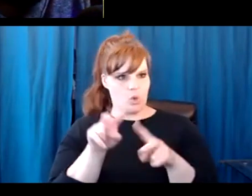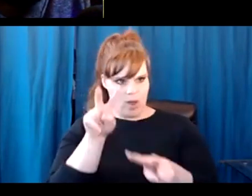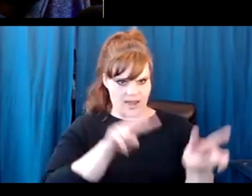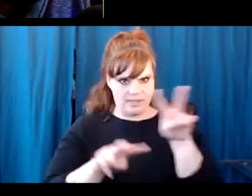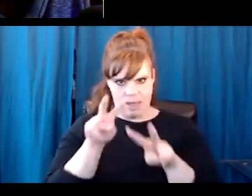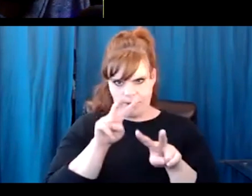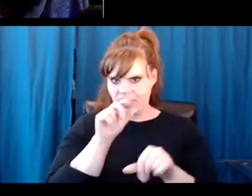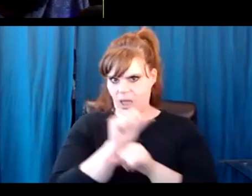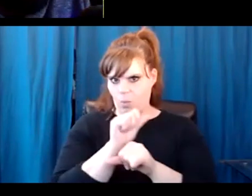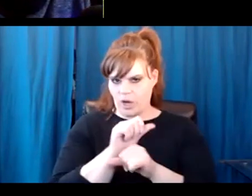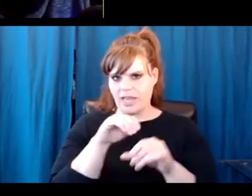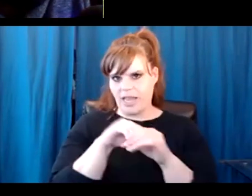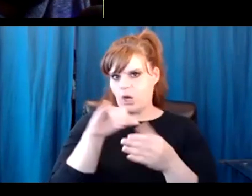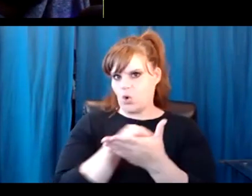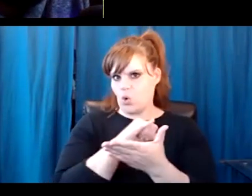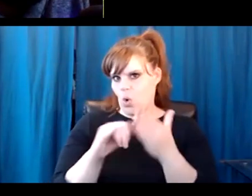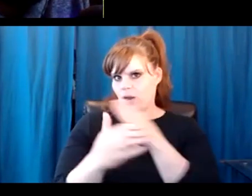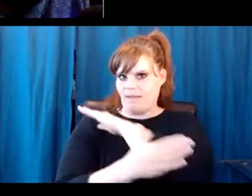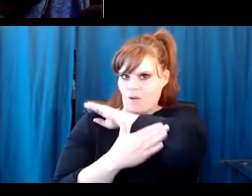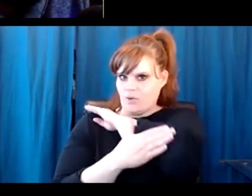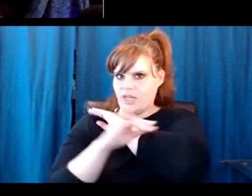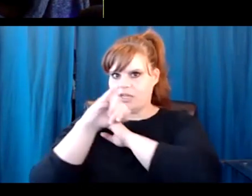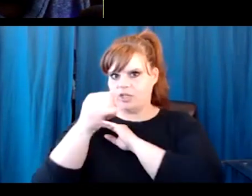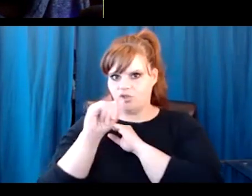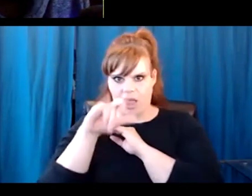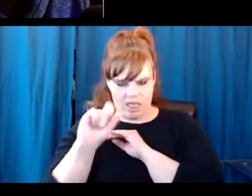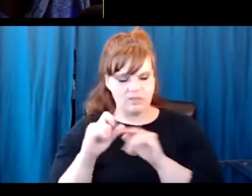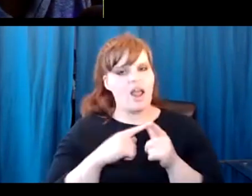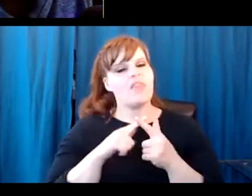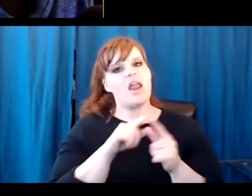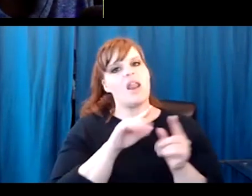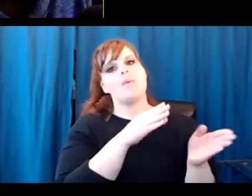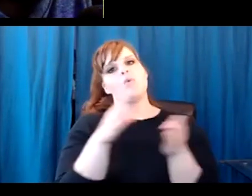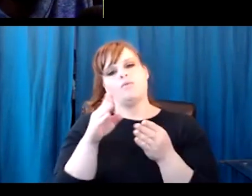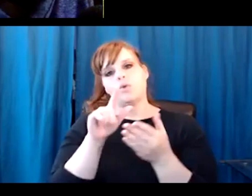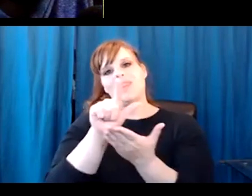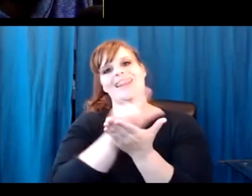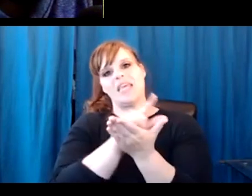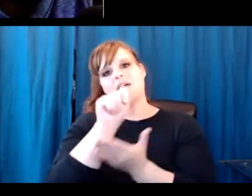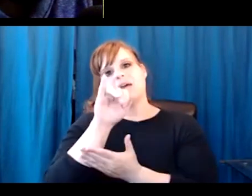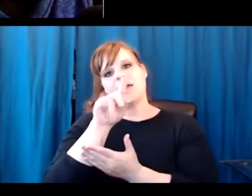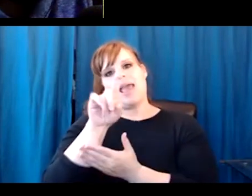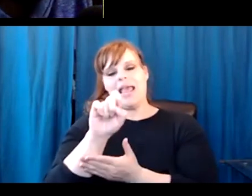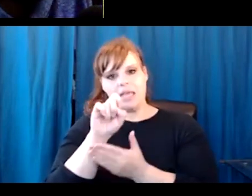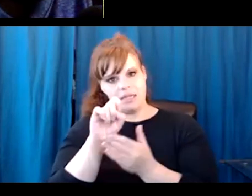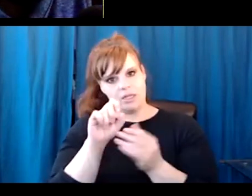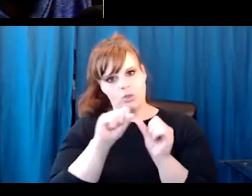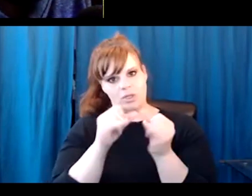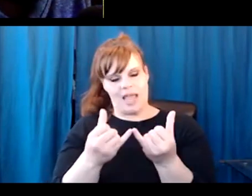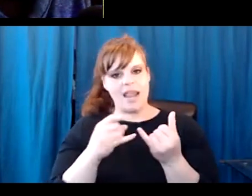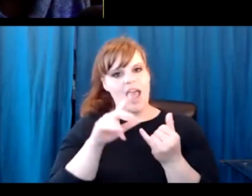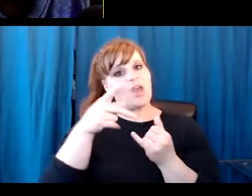County jails. And then after that, I moved to the Legal Aid Society and their Parole Revocation Defense Unit, which was